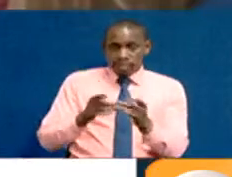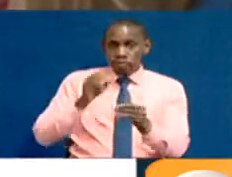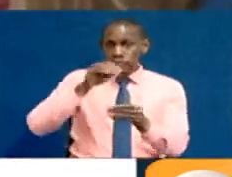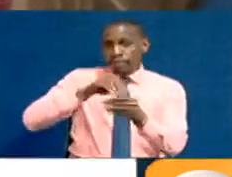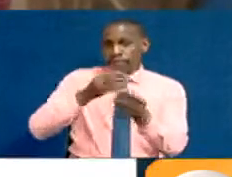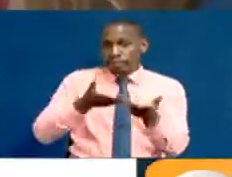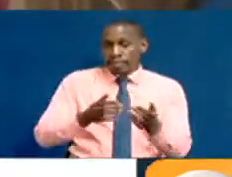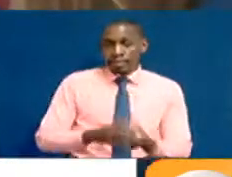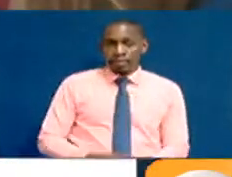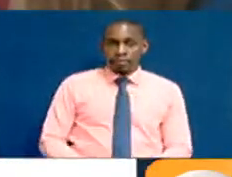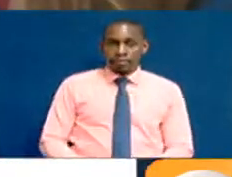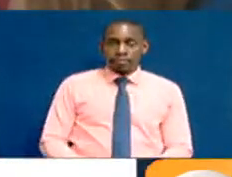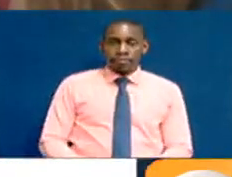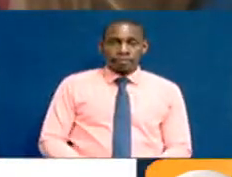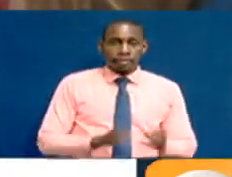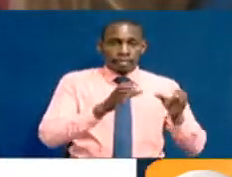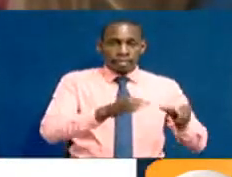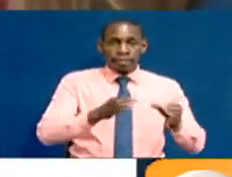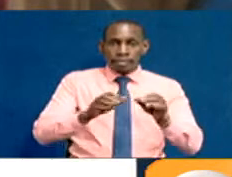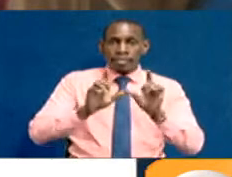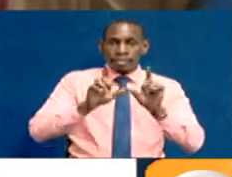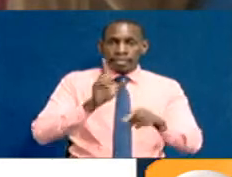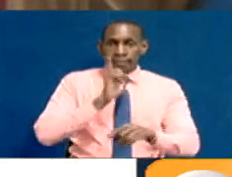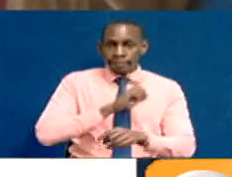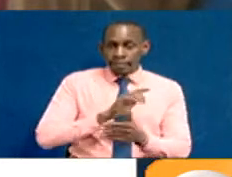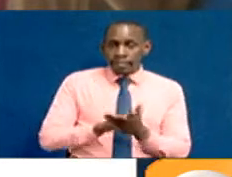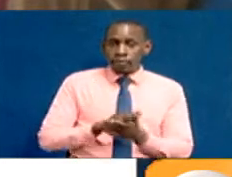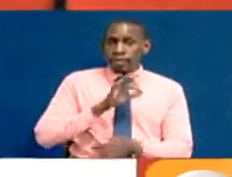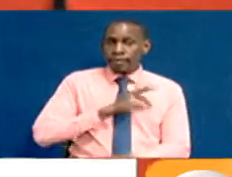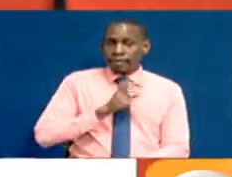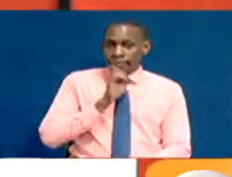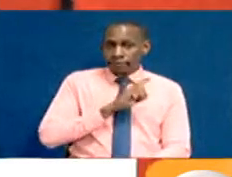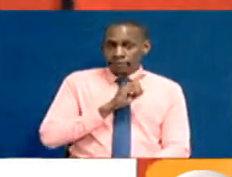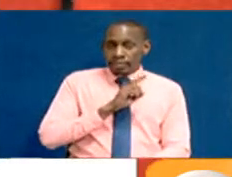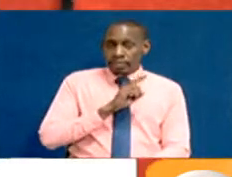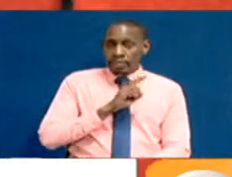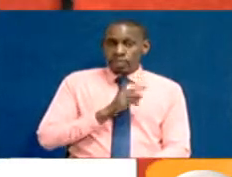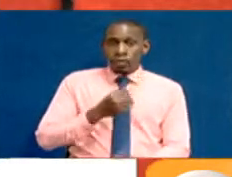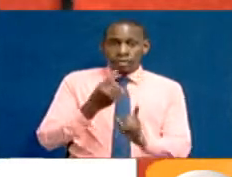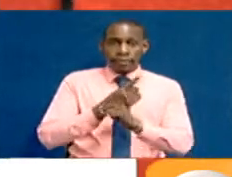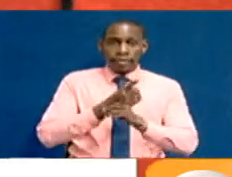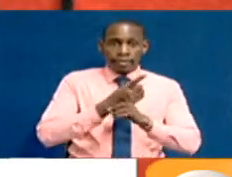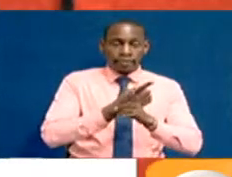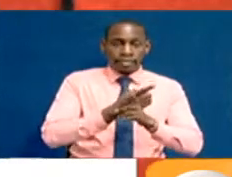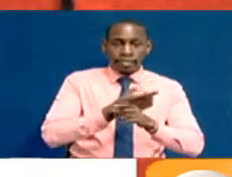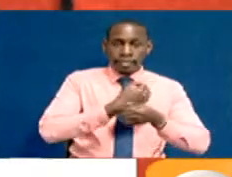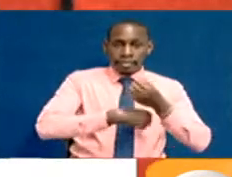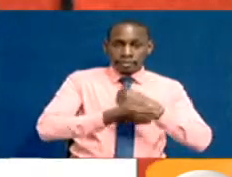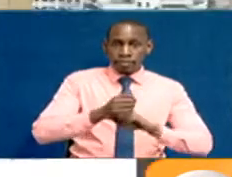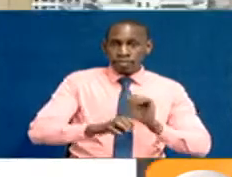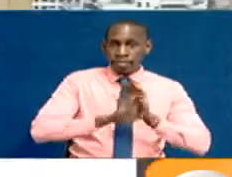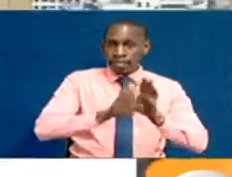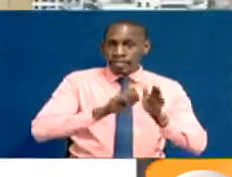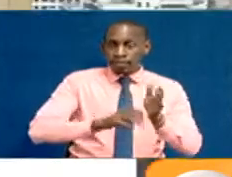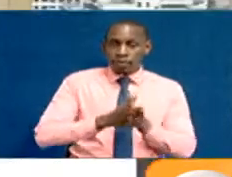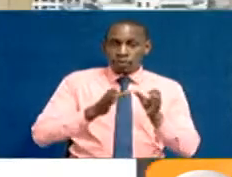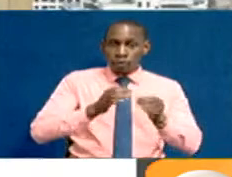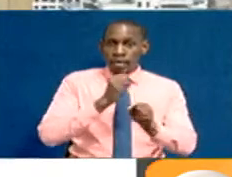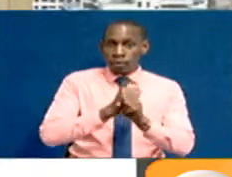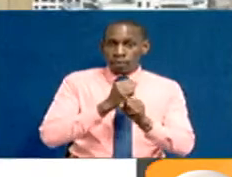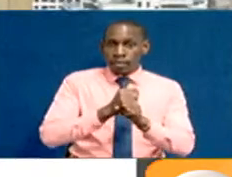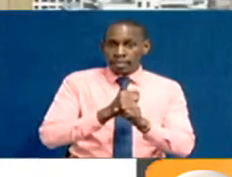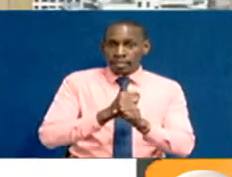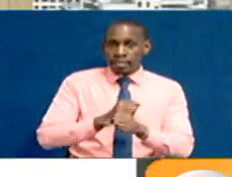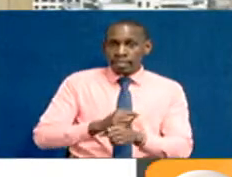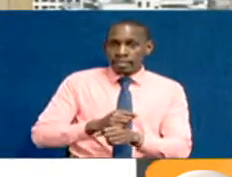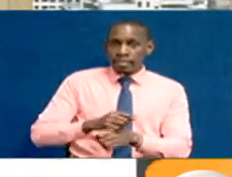invest. Companies certified by the center stand to benefit from a raft of incentives. For instance, firms operating a